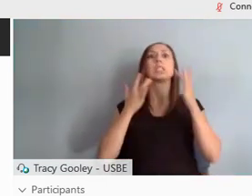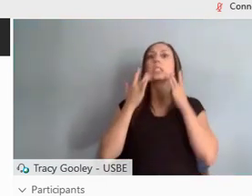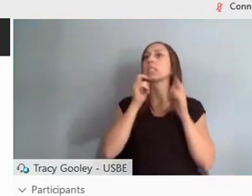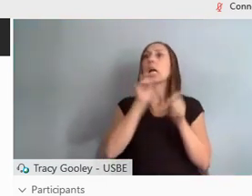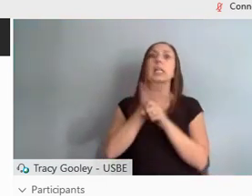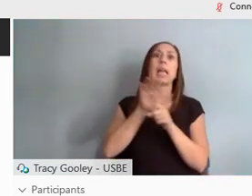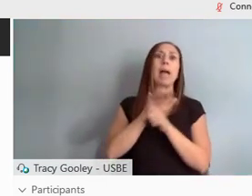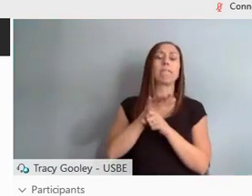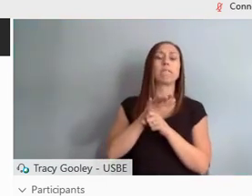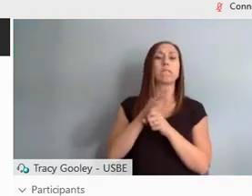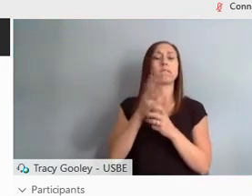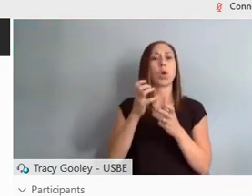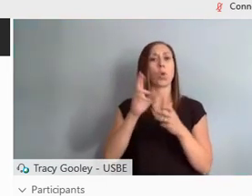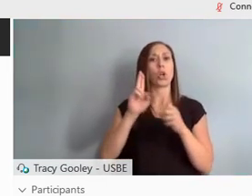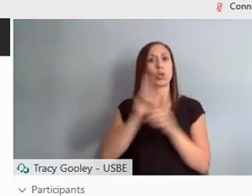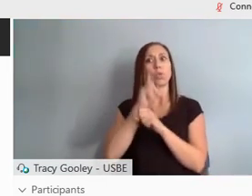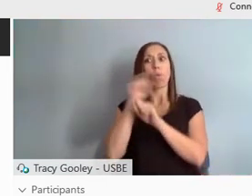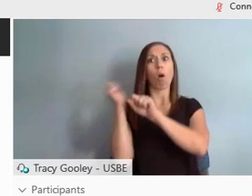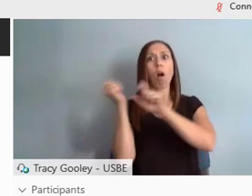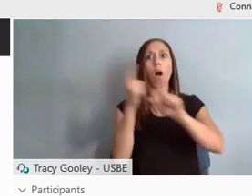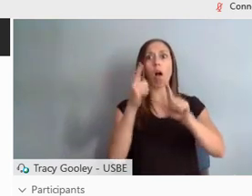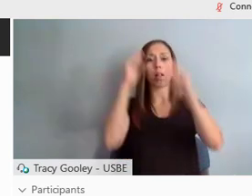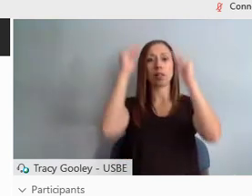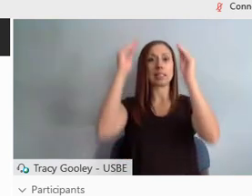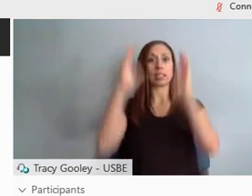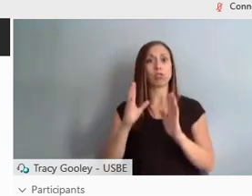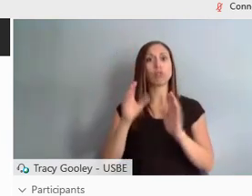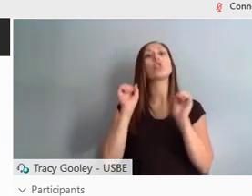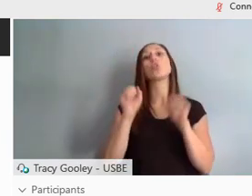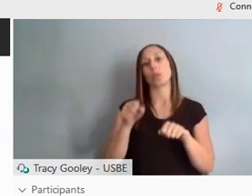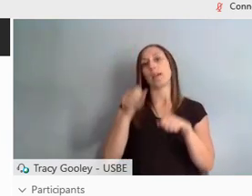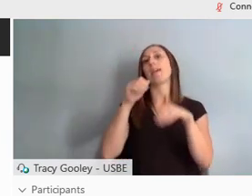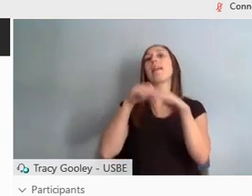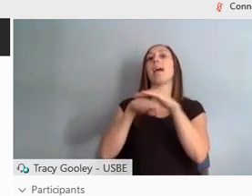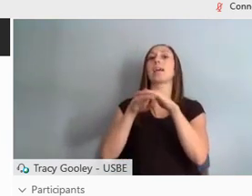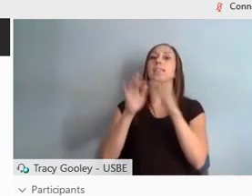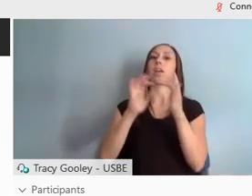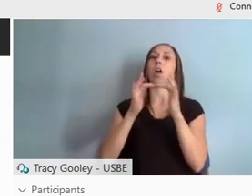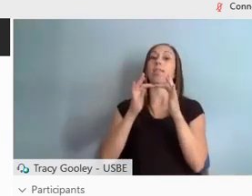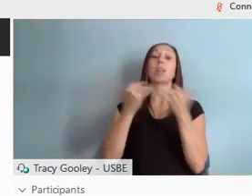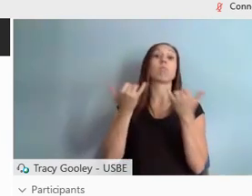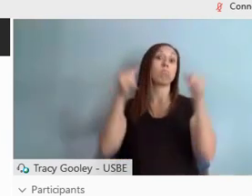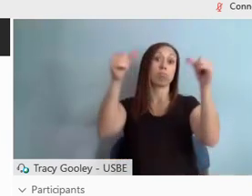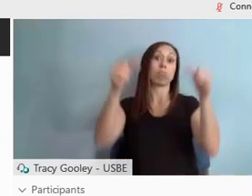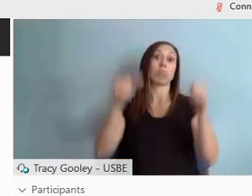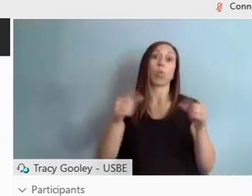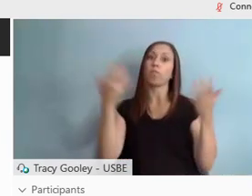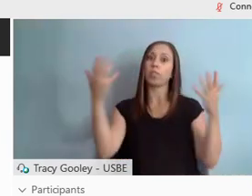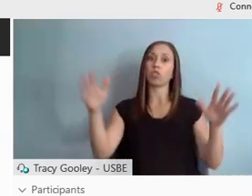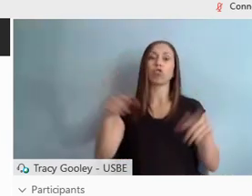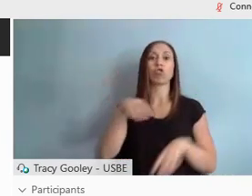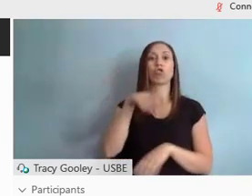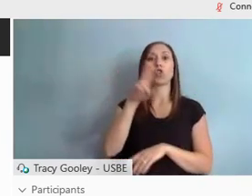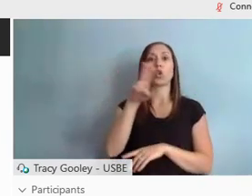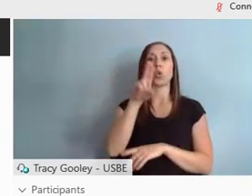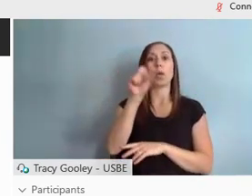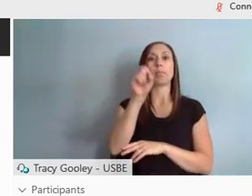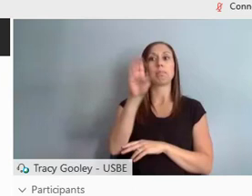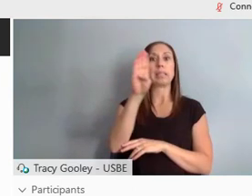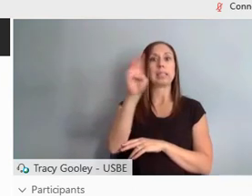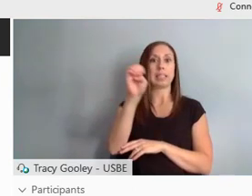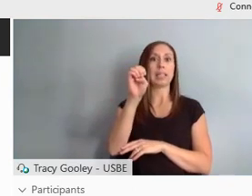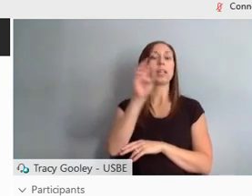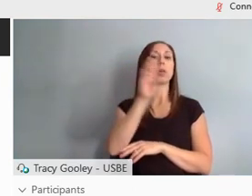like to use for all of your test administrators, you can always access them online. They're posted right now on the Utah State Board of